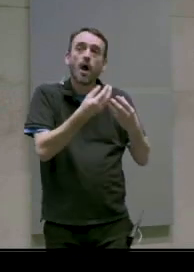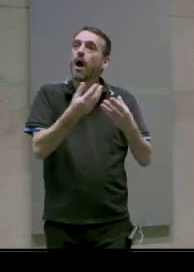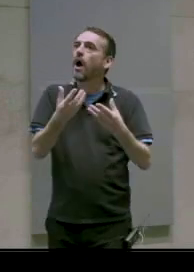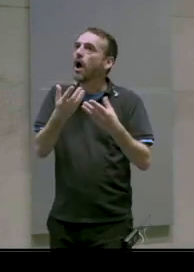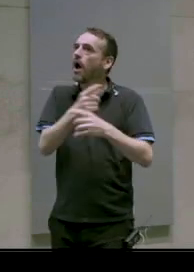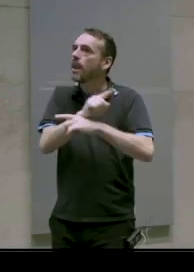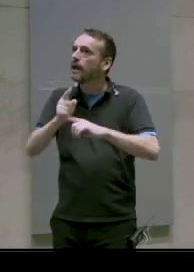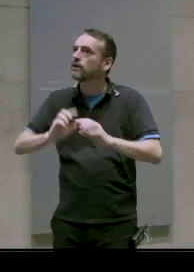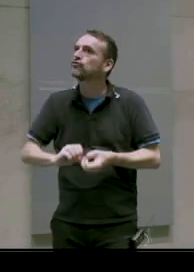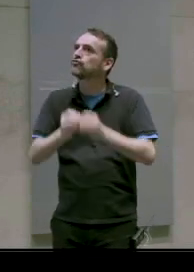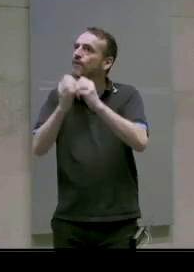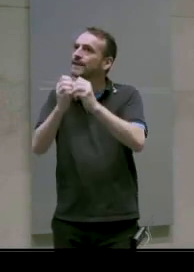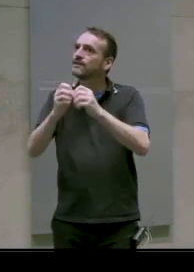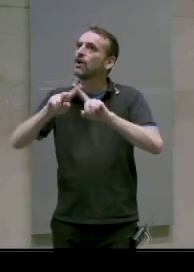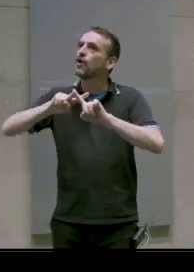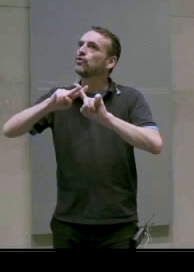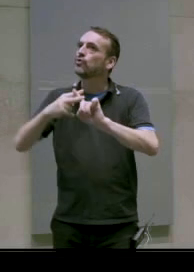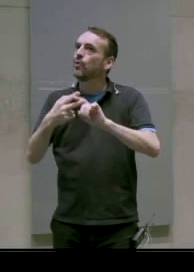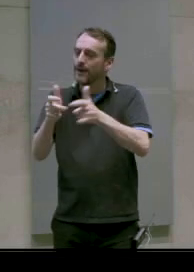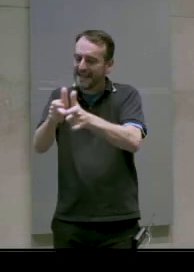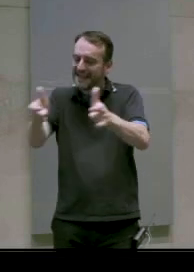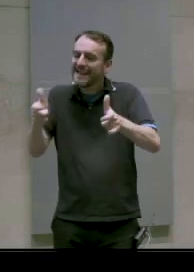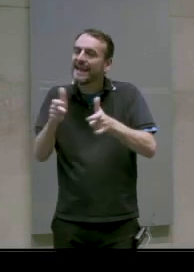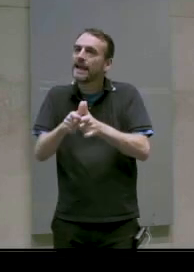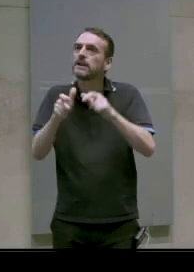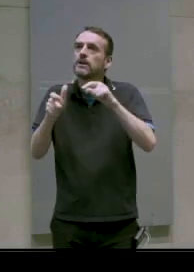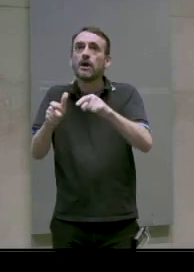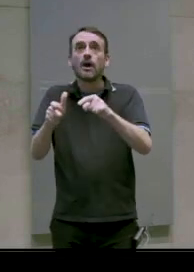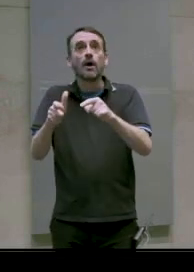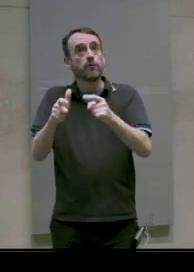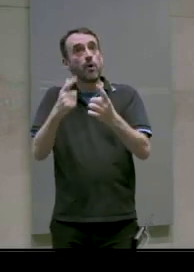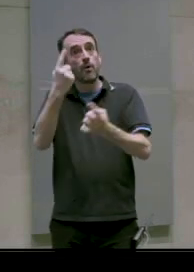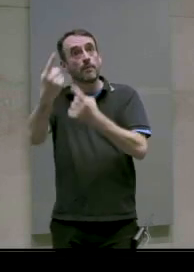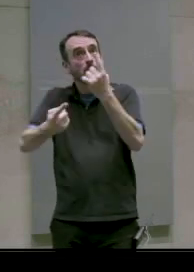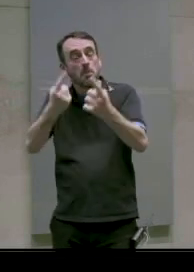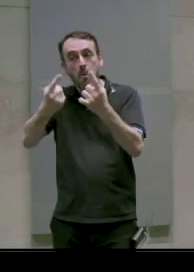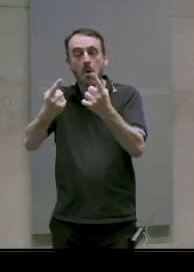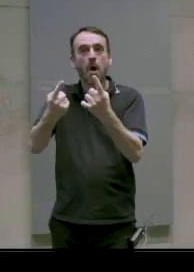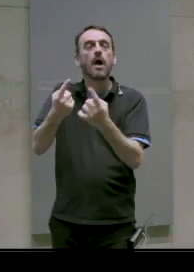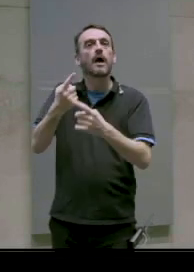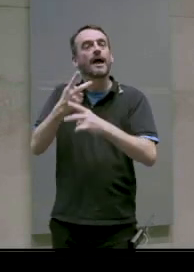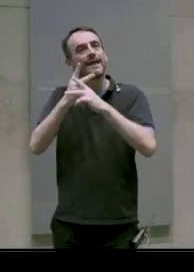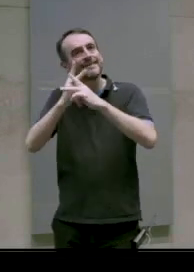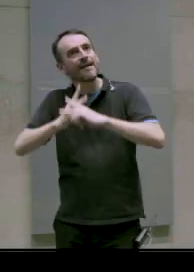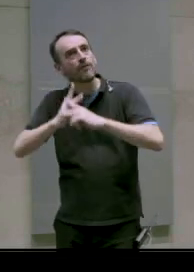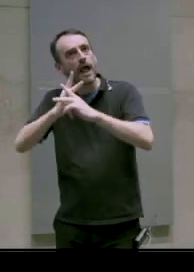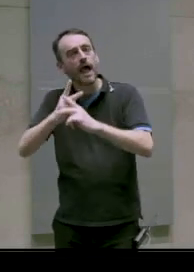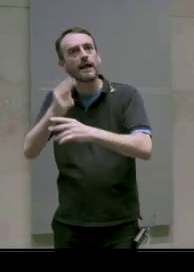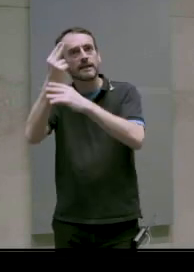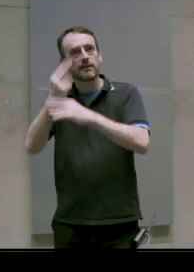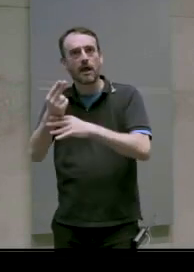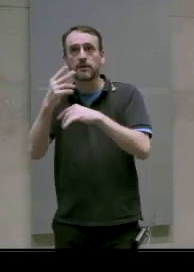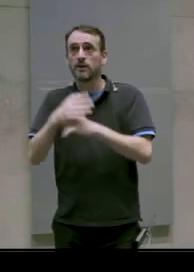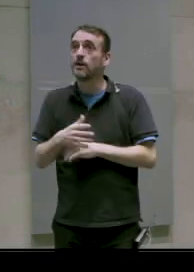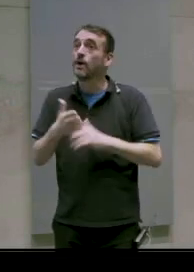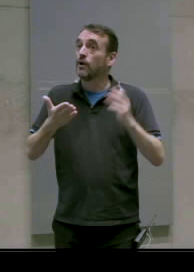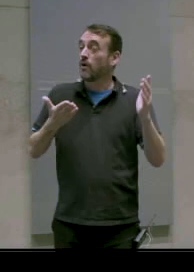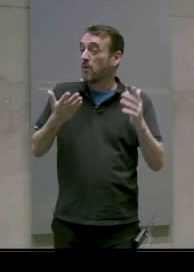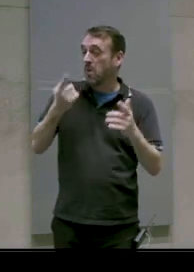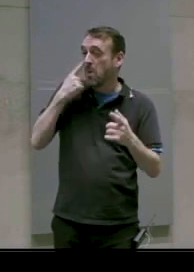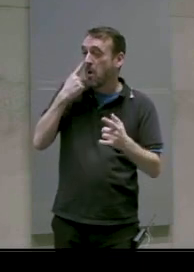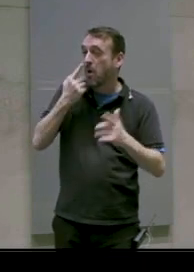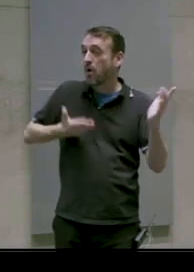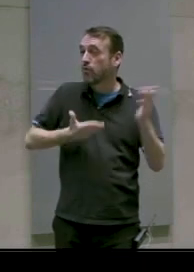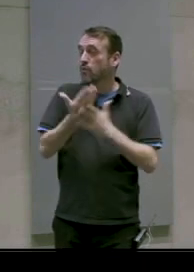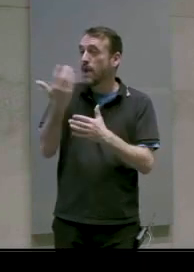you to design for self-care in a careful way. We decided to test this toolkit through a game jam and to find out if it works and